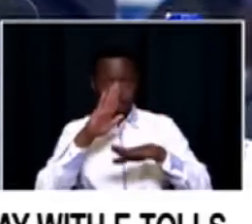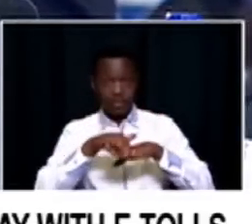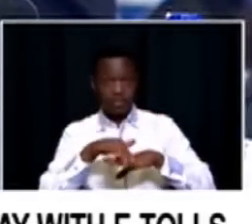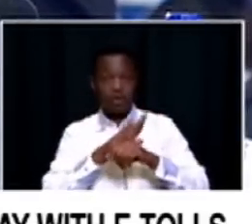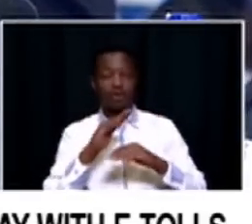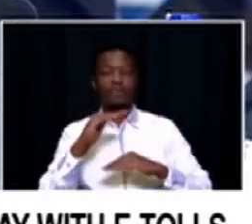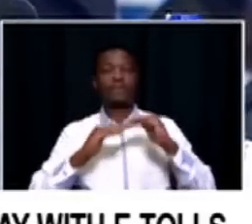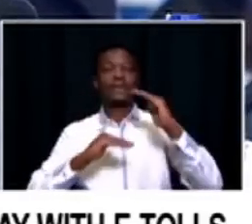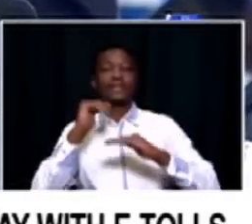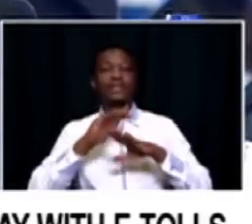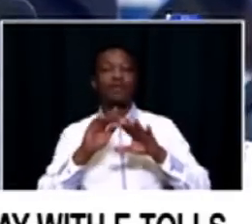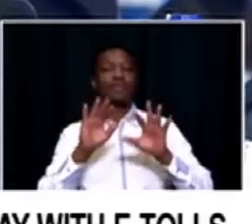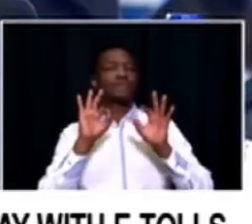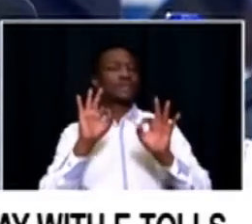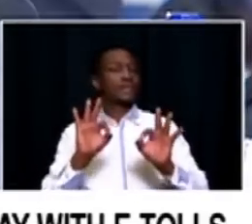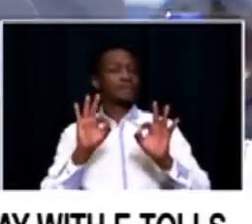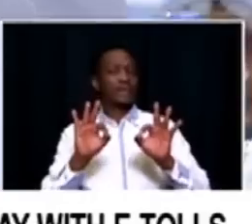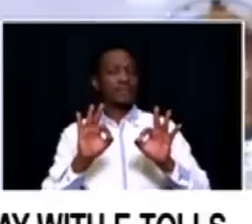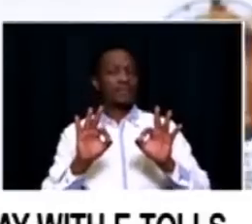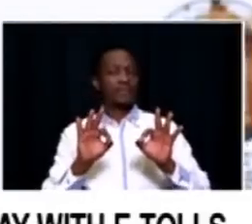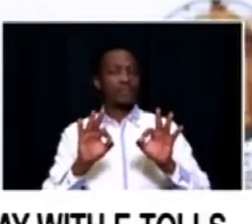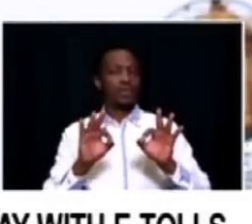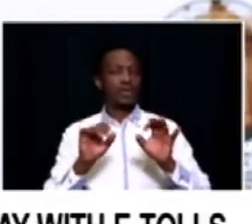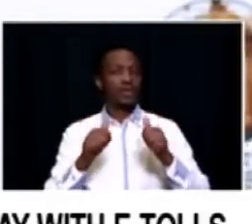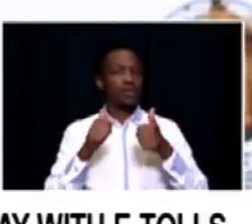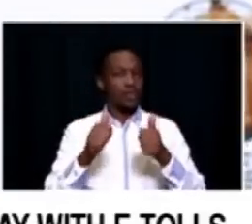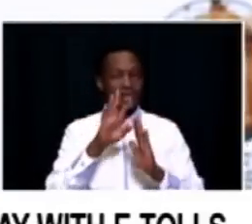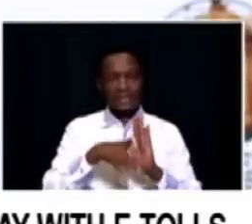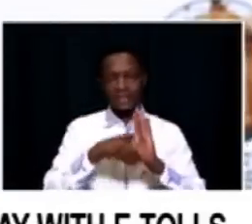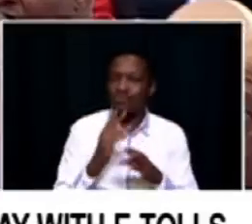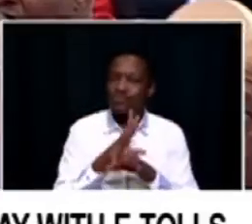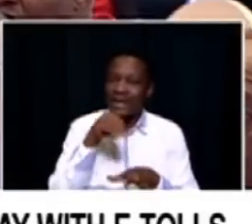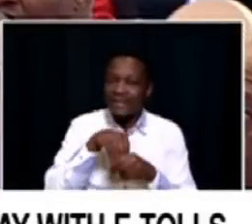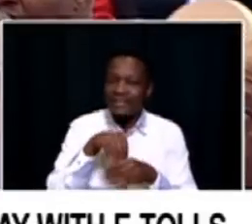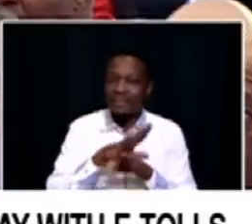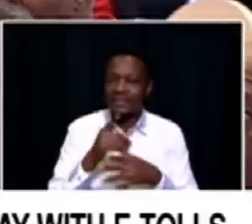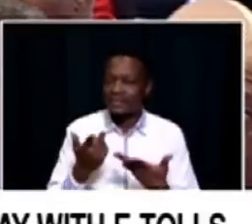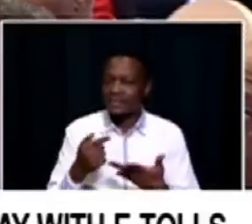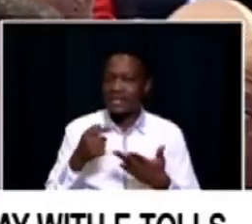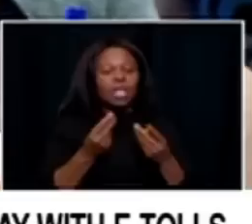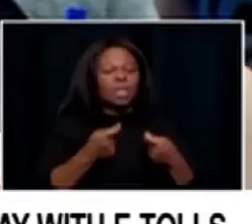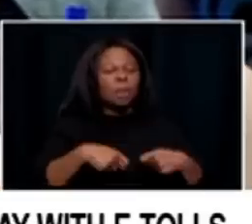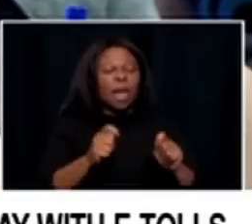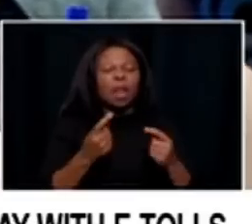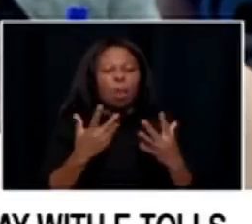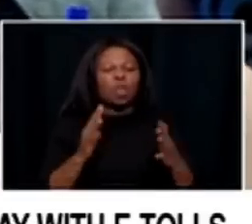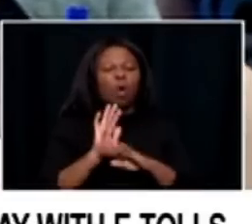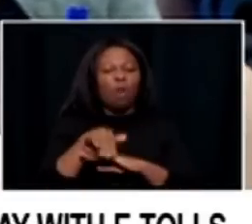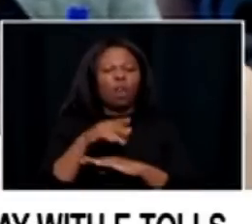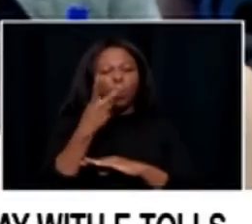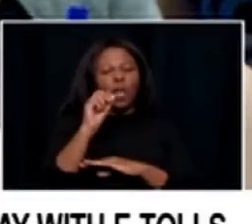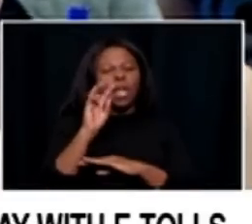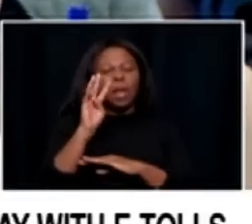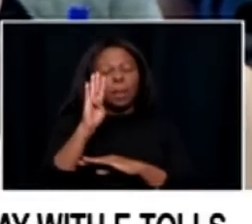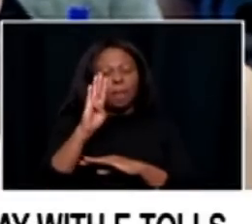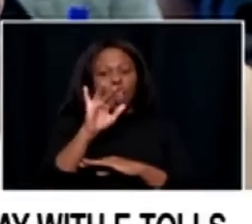the building of a capable, ethical, and developmental state. But opposition parties are not convinced